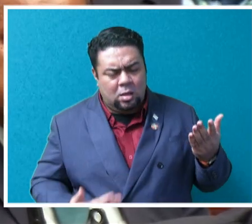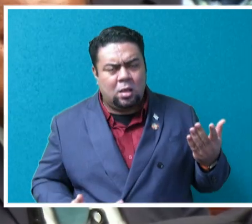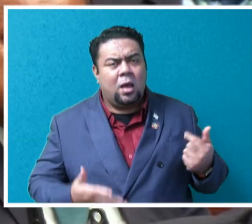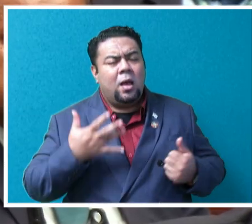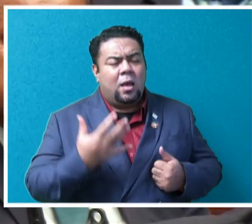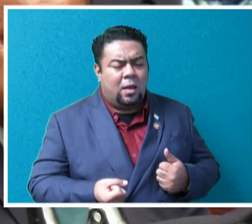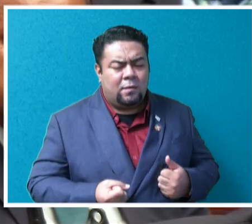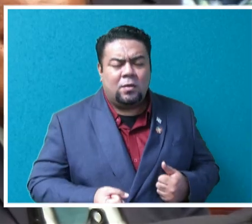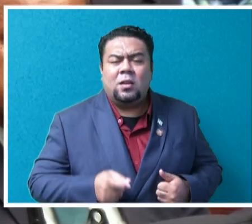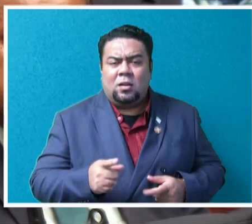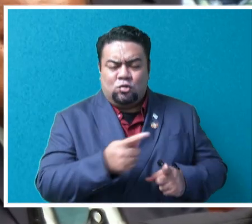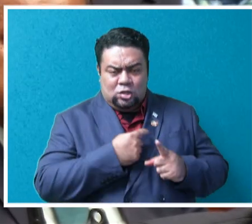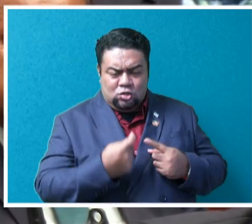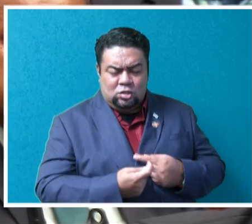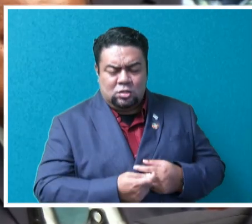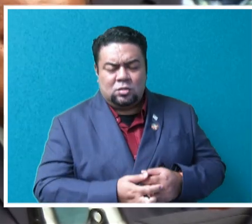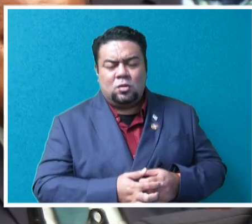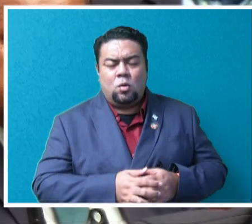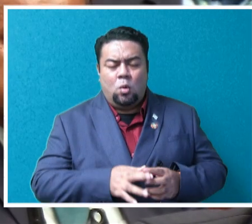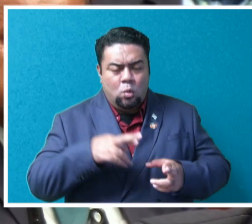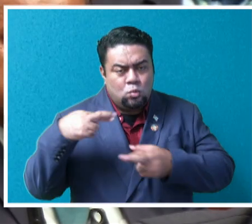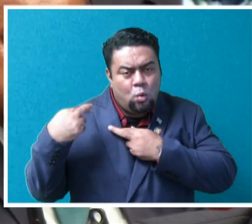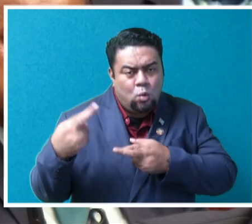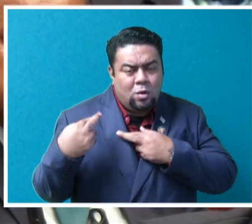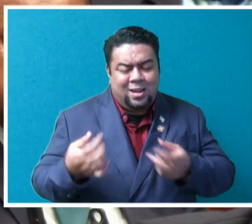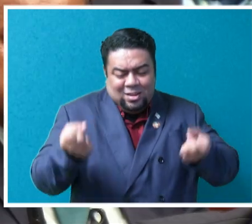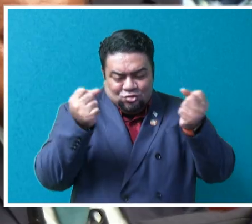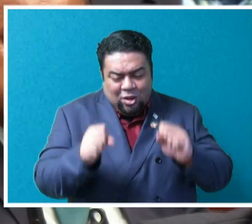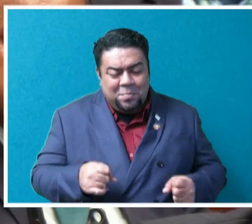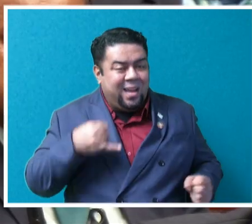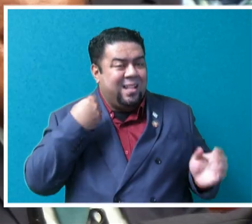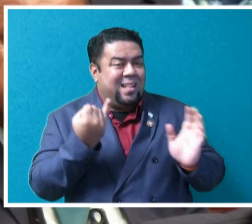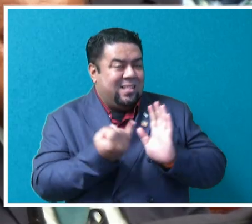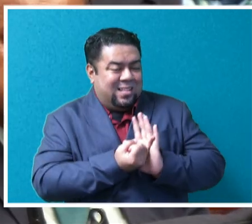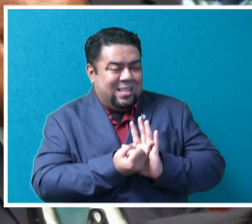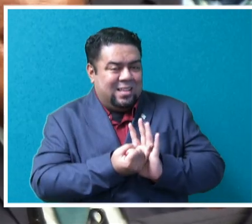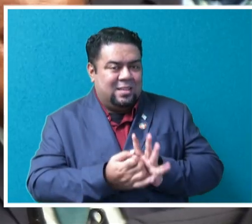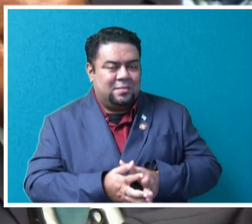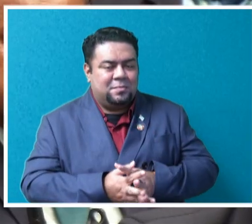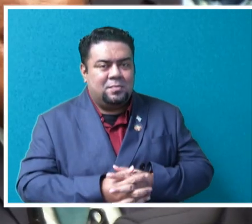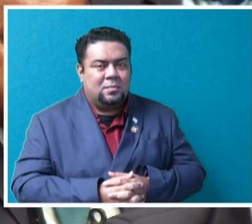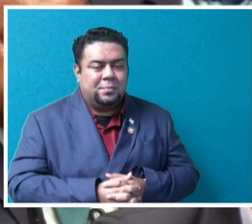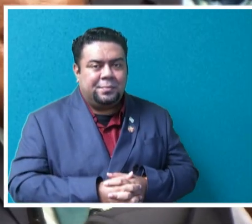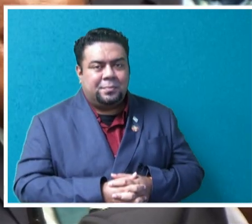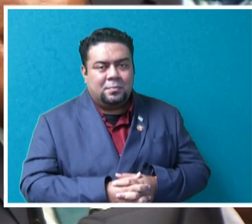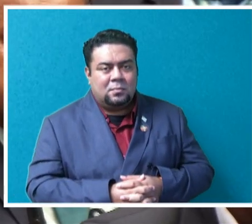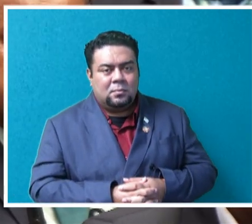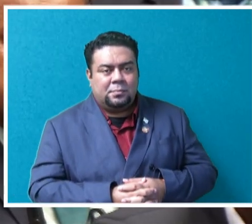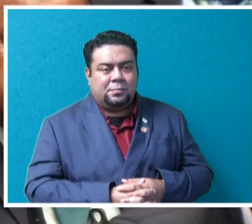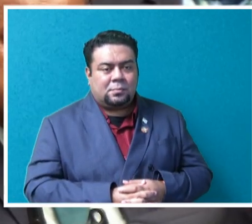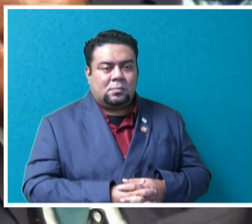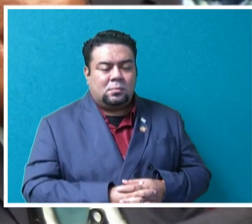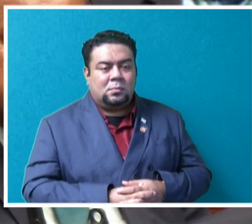of traditional institutions in shaping identity and social cohesion. He reminded us